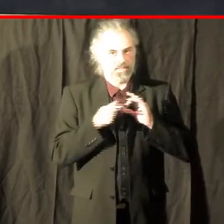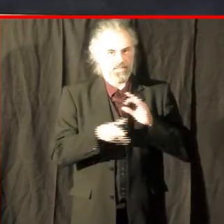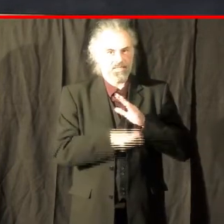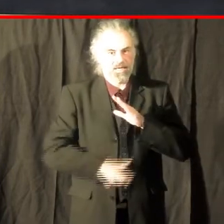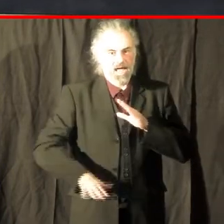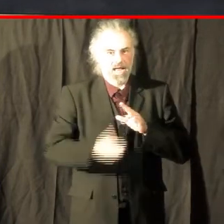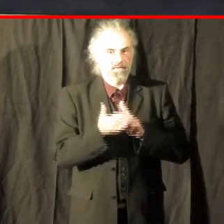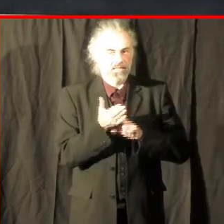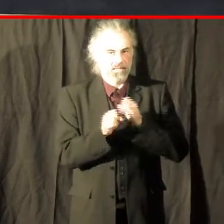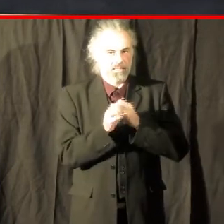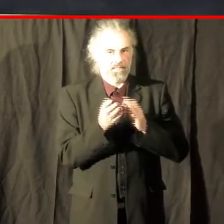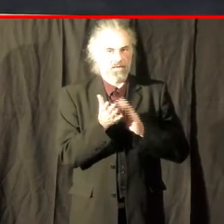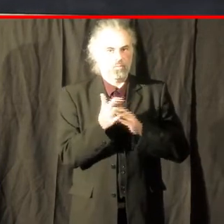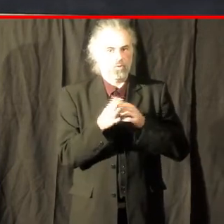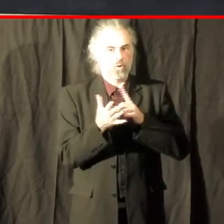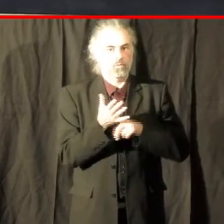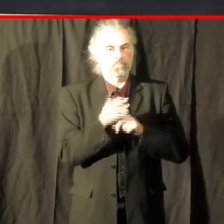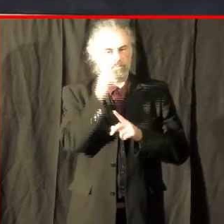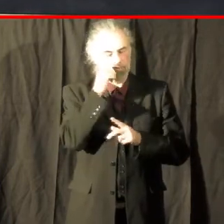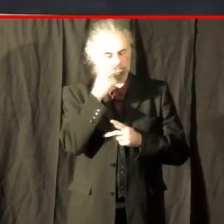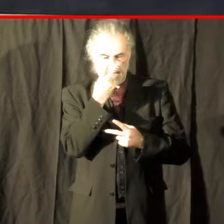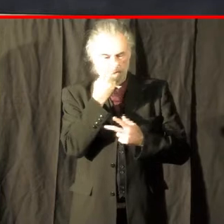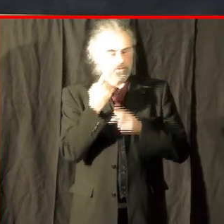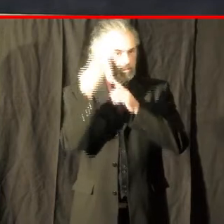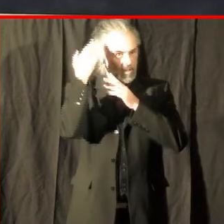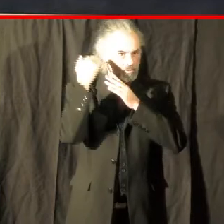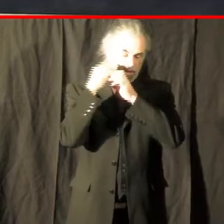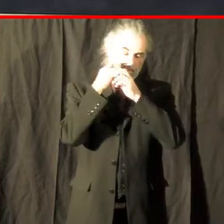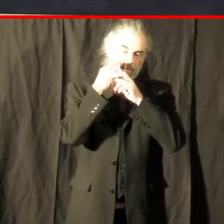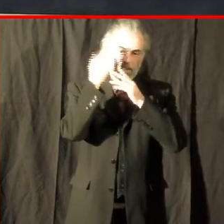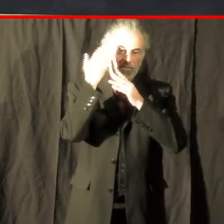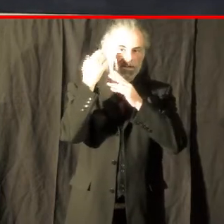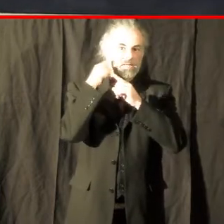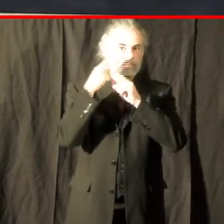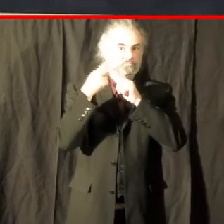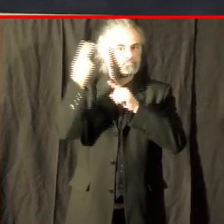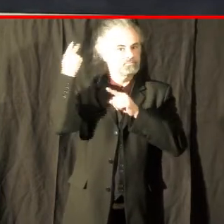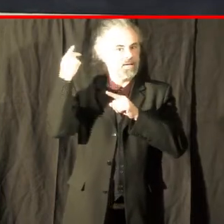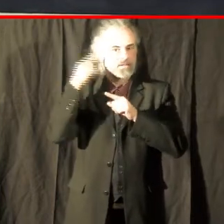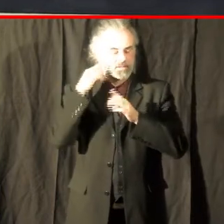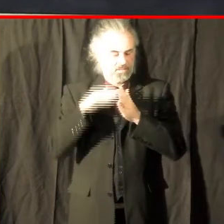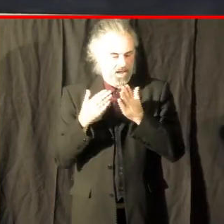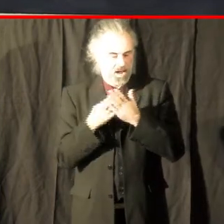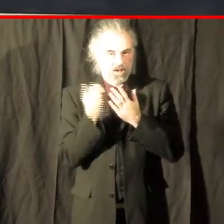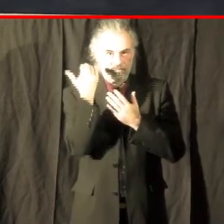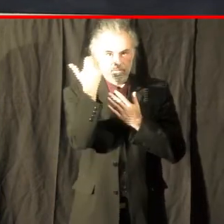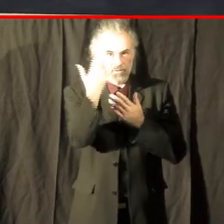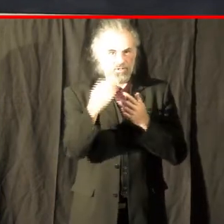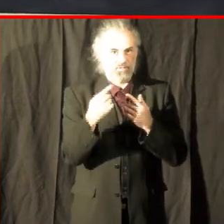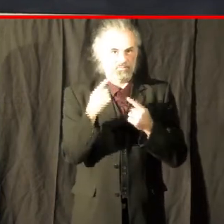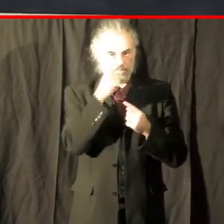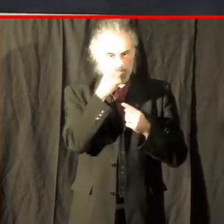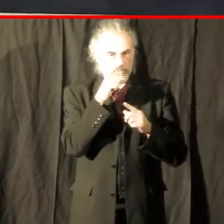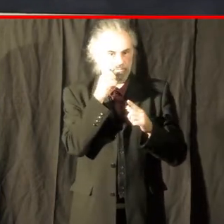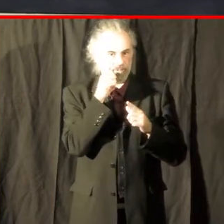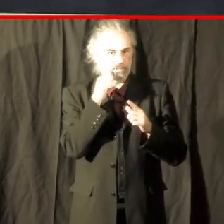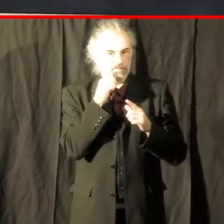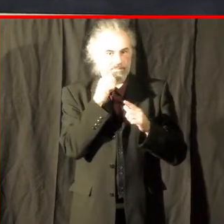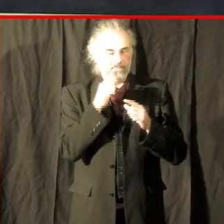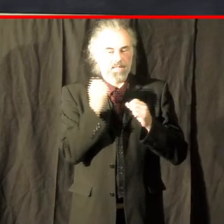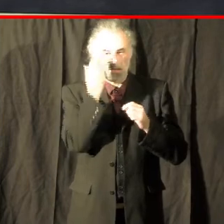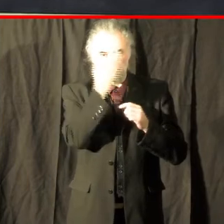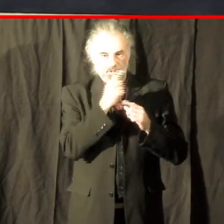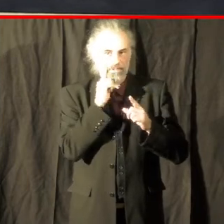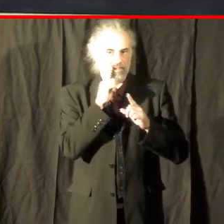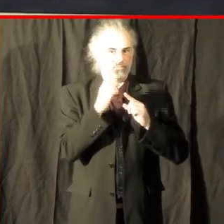their elders past and present. I'd also like to acknowledge any Aboriginal and Torres Strait Islander people who might be in the audience this evening. Welcome. Thank